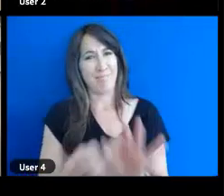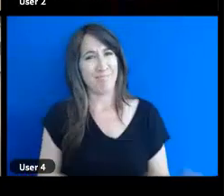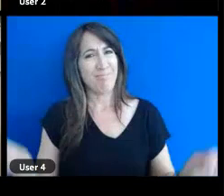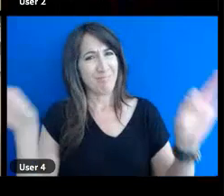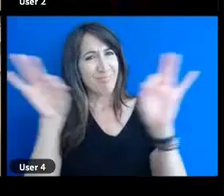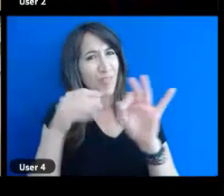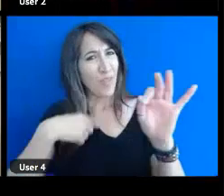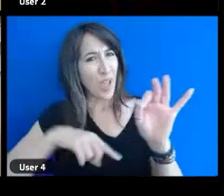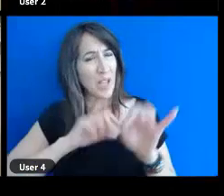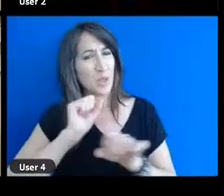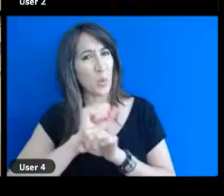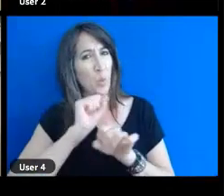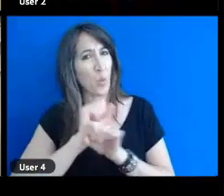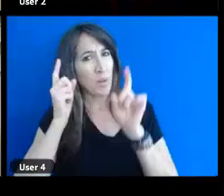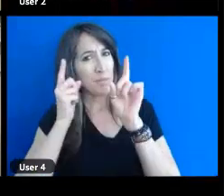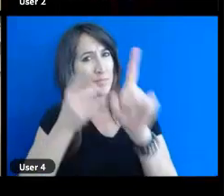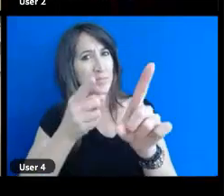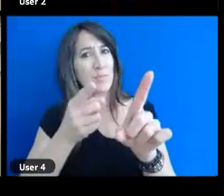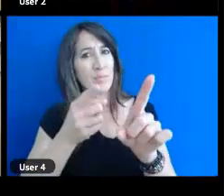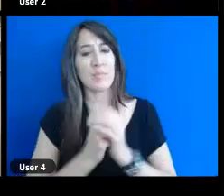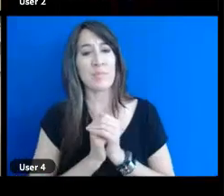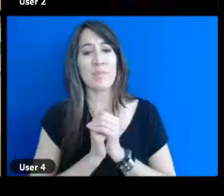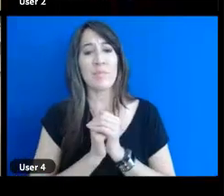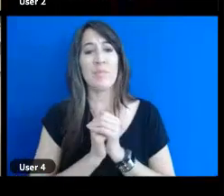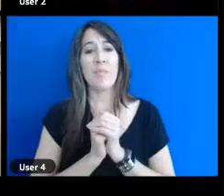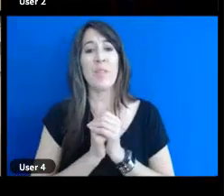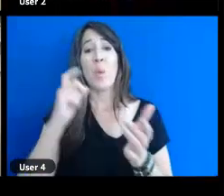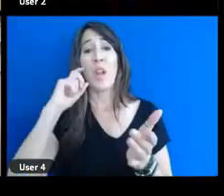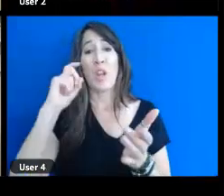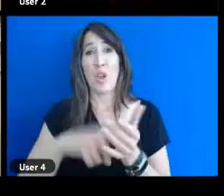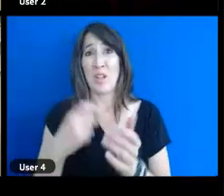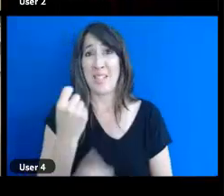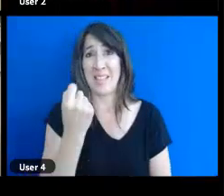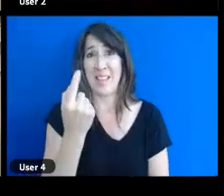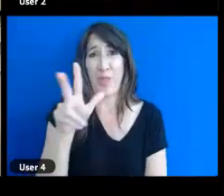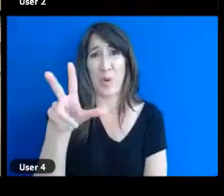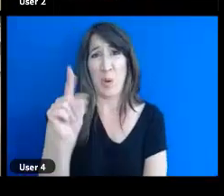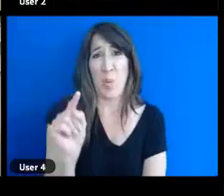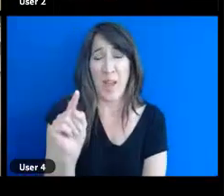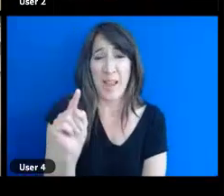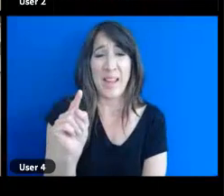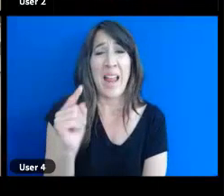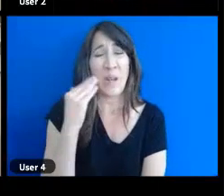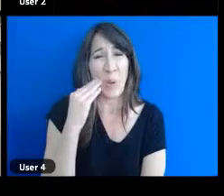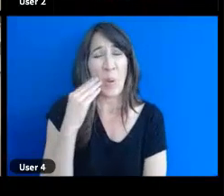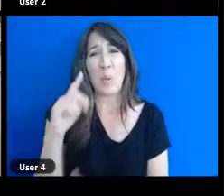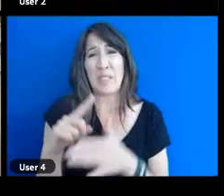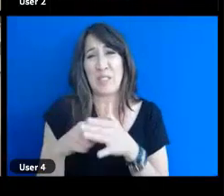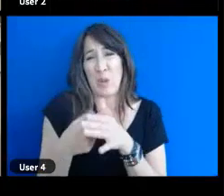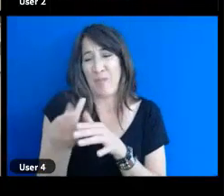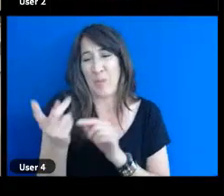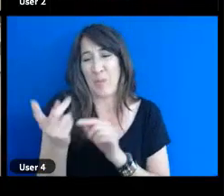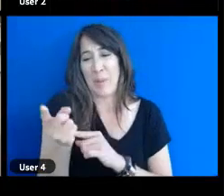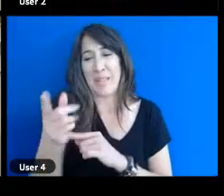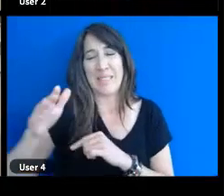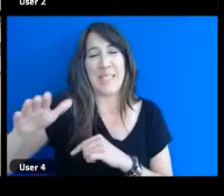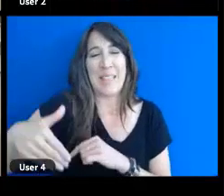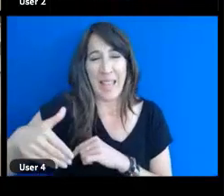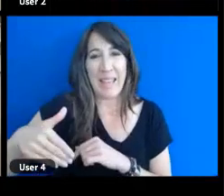And I think that's a really important thing for us to all work towards. Now, I do want to acknowledge